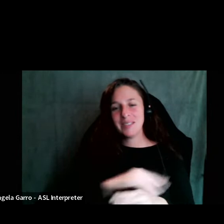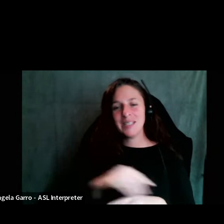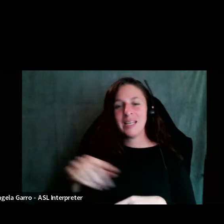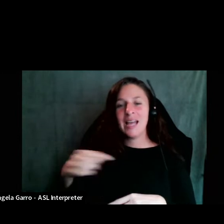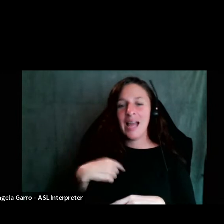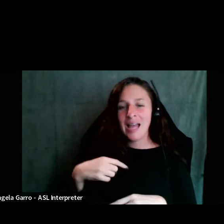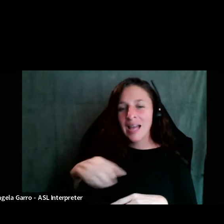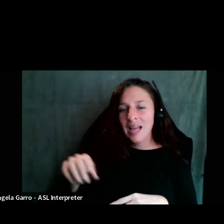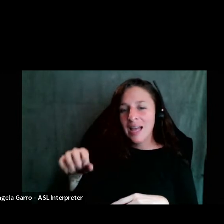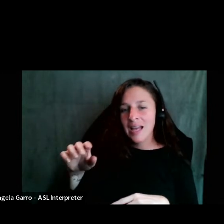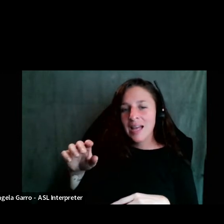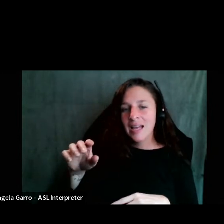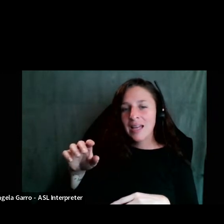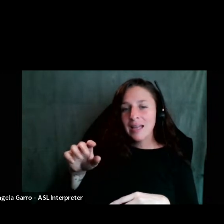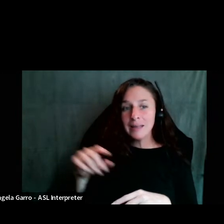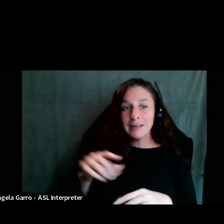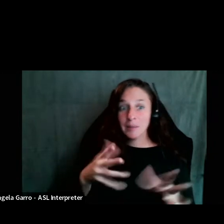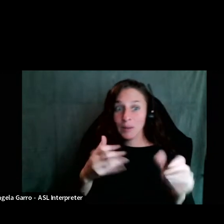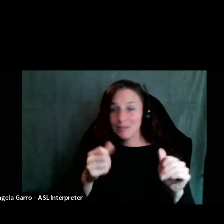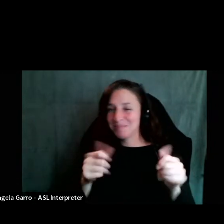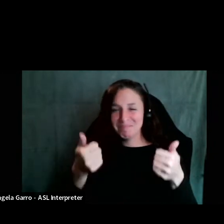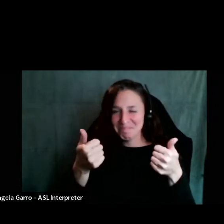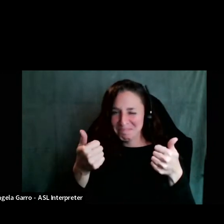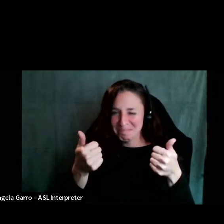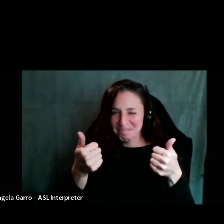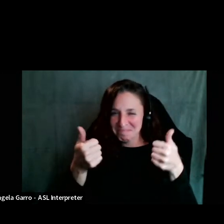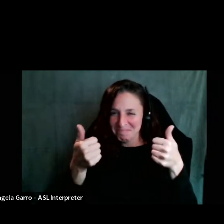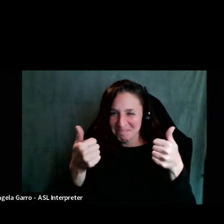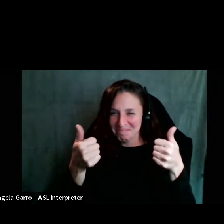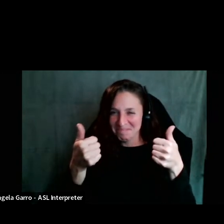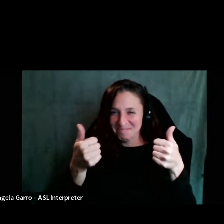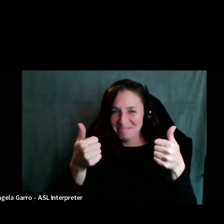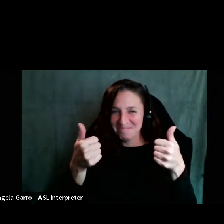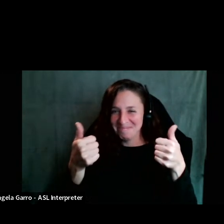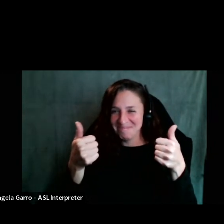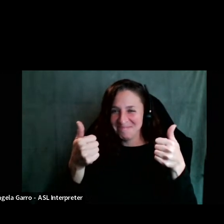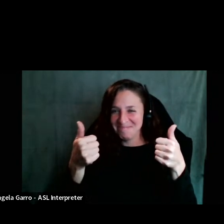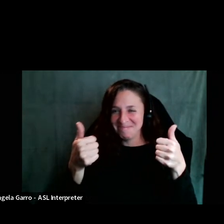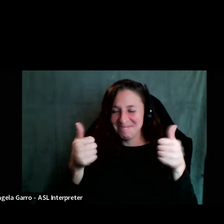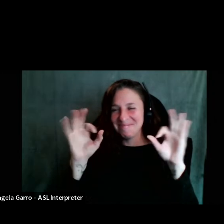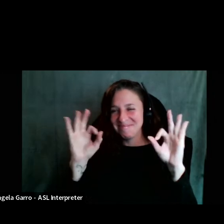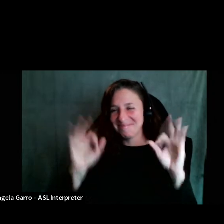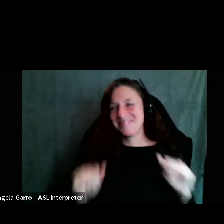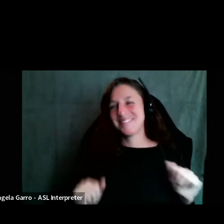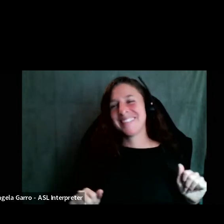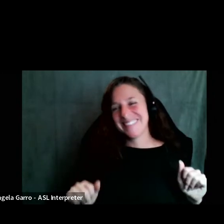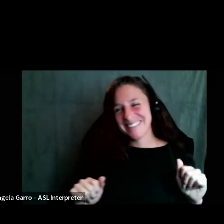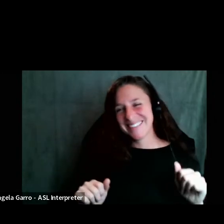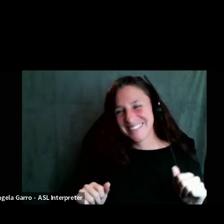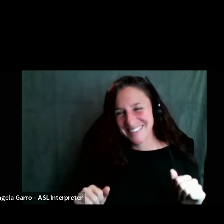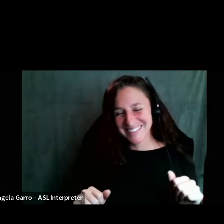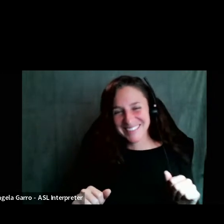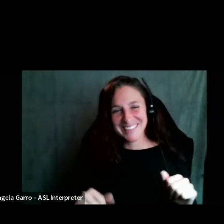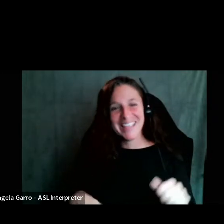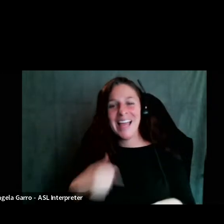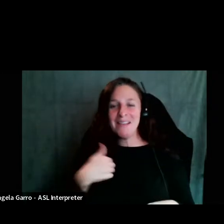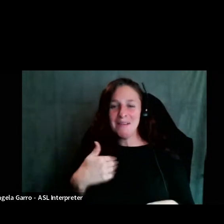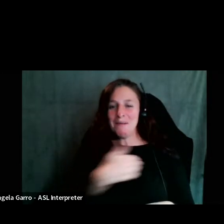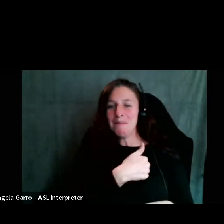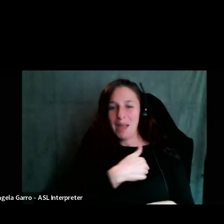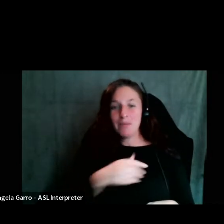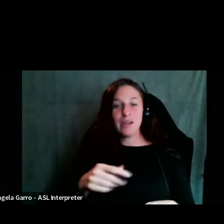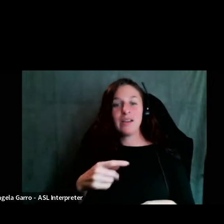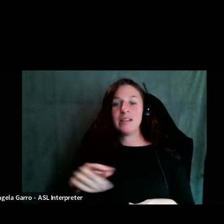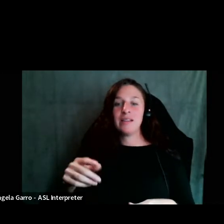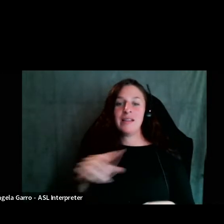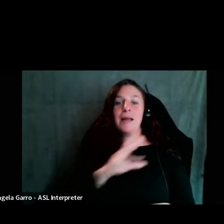member. And by the way, am I going too fast? Okay. No, I'm not looking at you. I'm looking at her. Oh, good. Okay, fine. Okay. I'm a member of the Muslim Palestinian